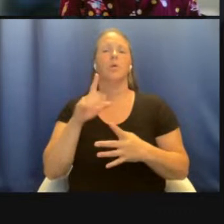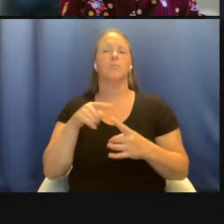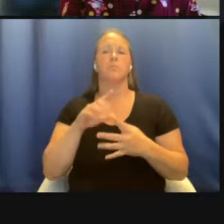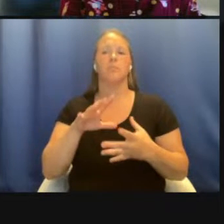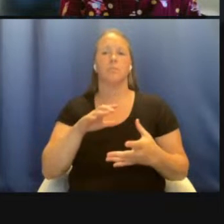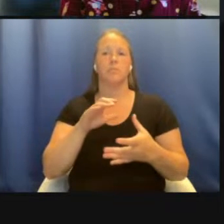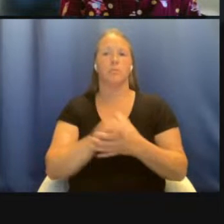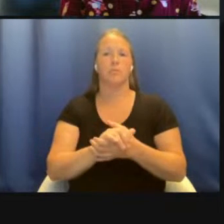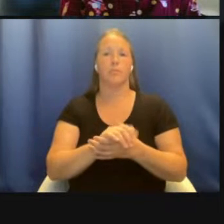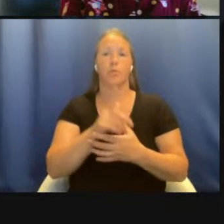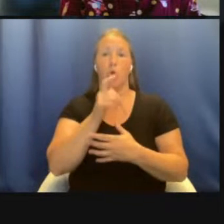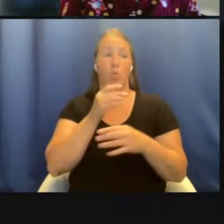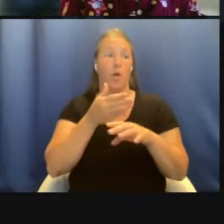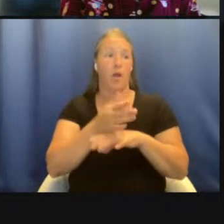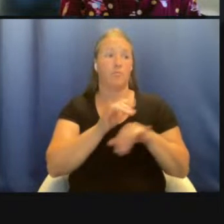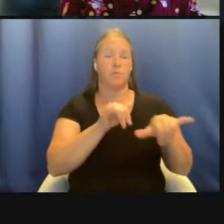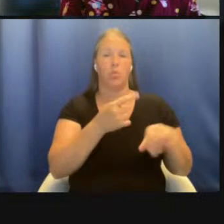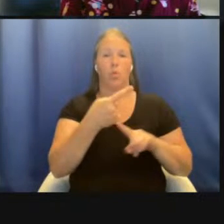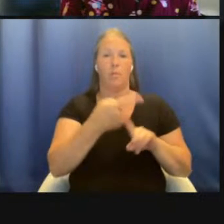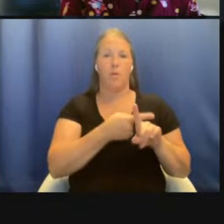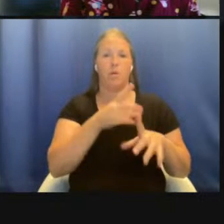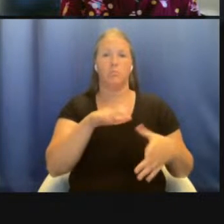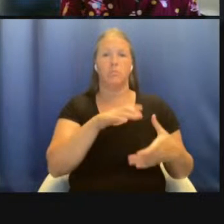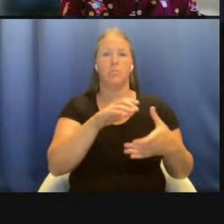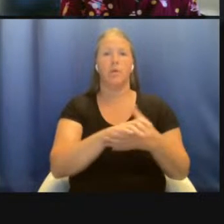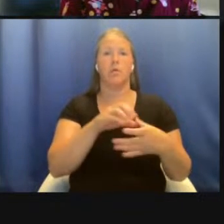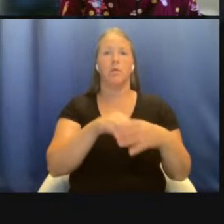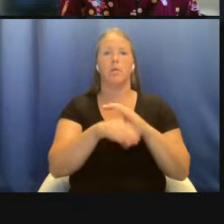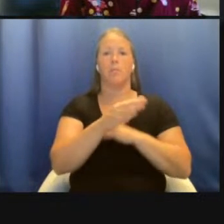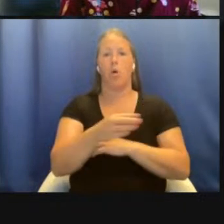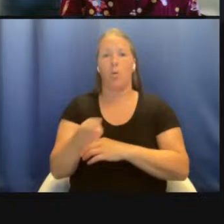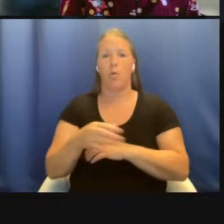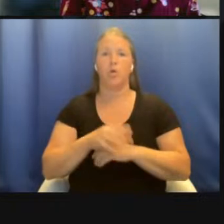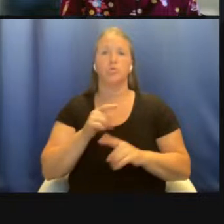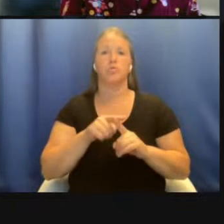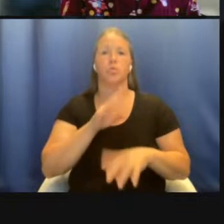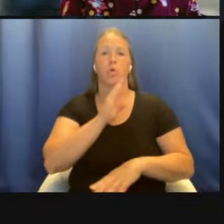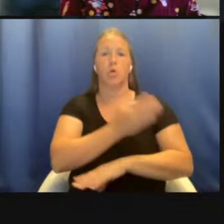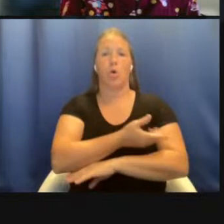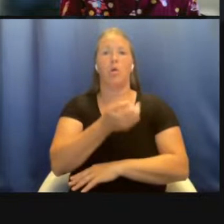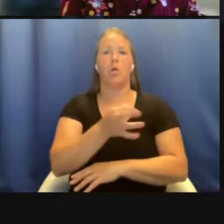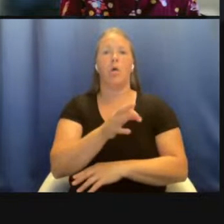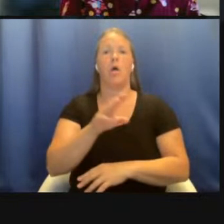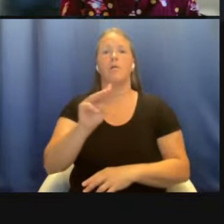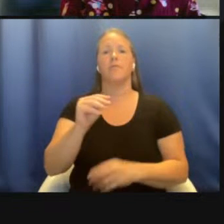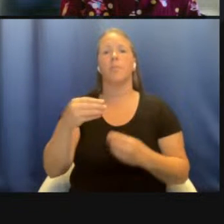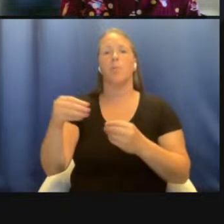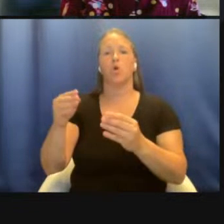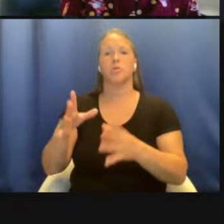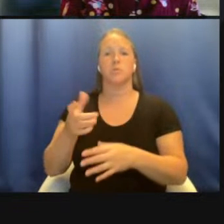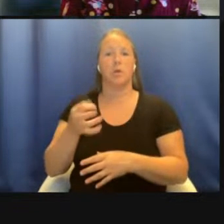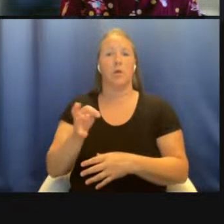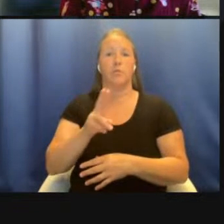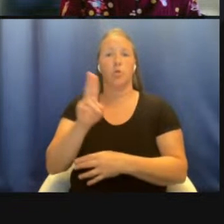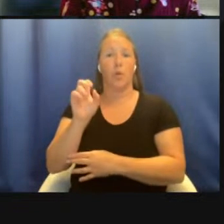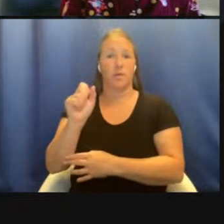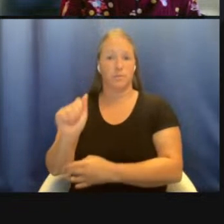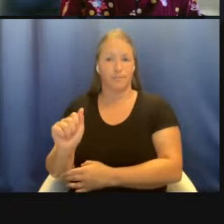a Protestant, daughter of a merchant of the United States. He has just returned. He realizes his